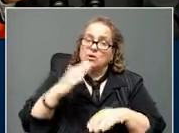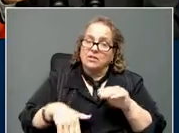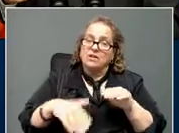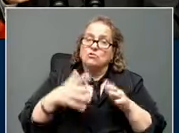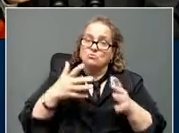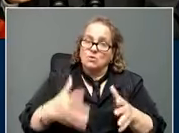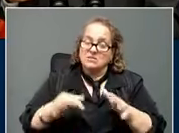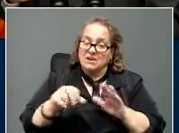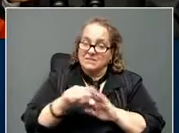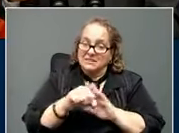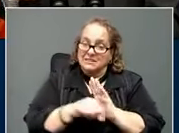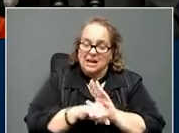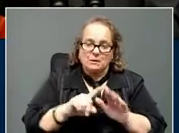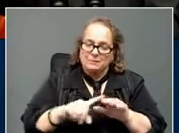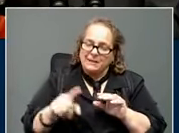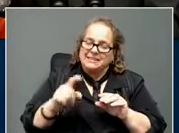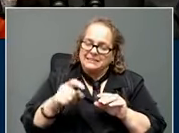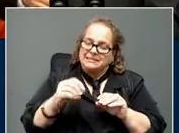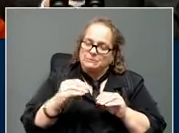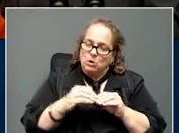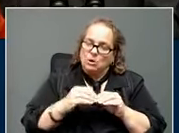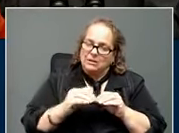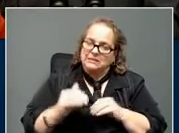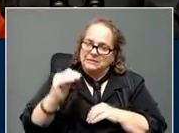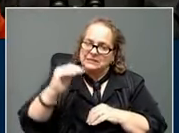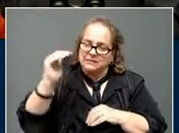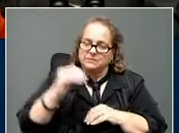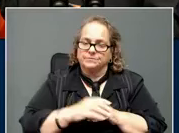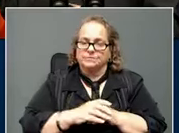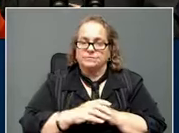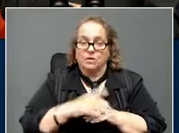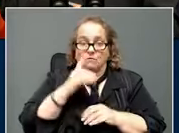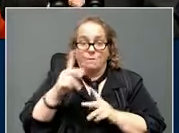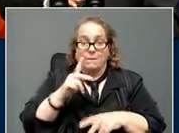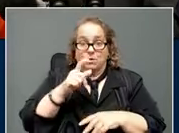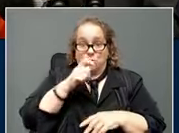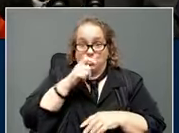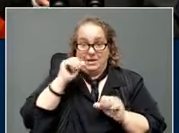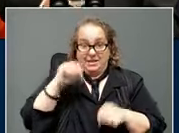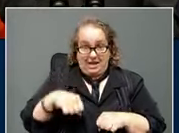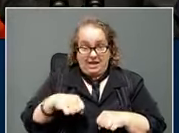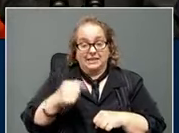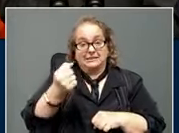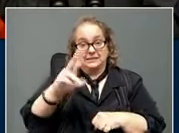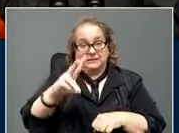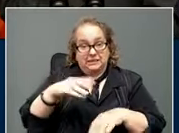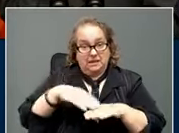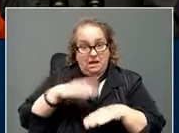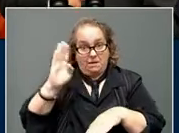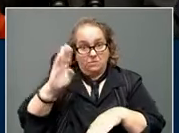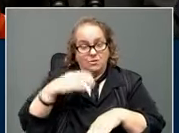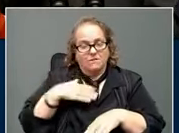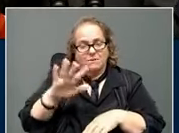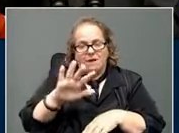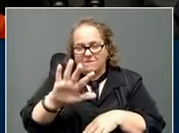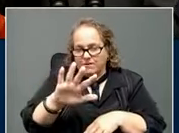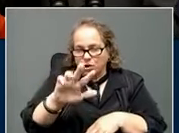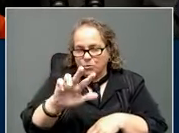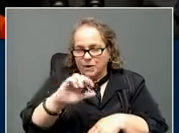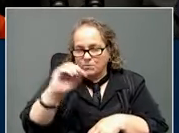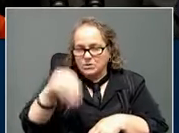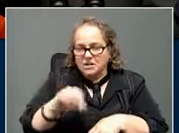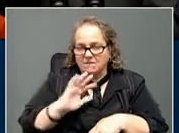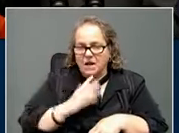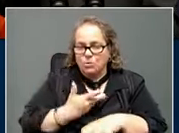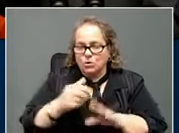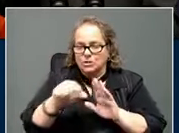like it to be. For those that are eligible, 16 and up, we've got about 53% of our state that